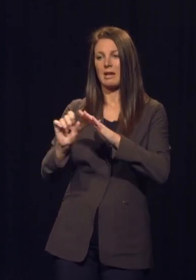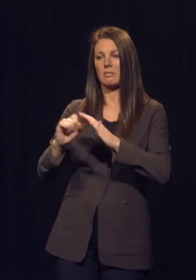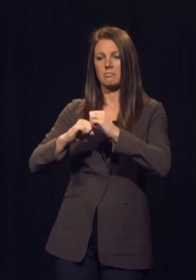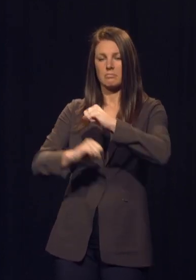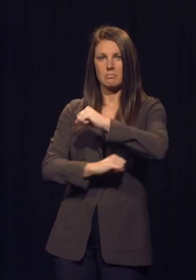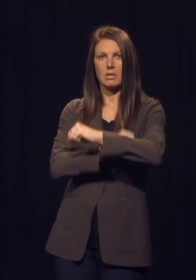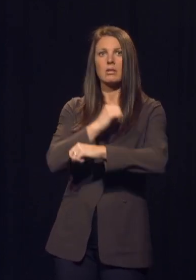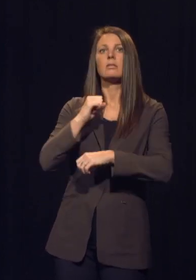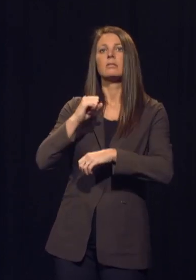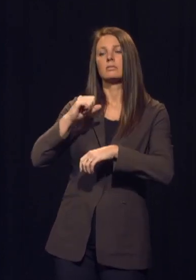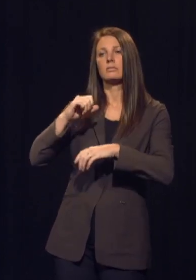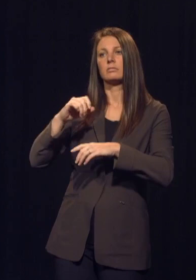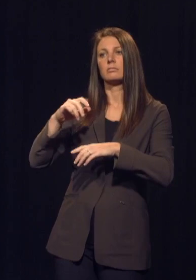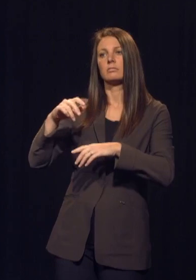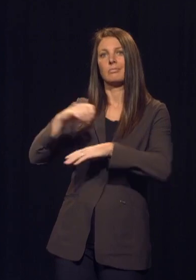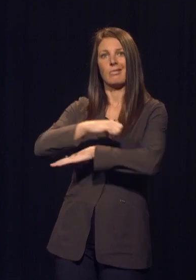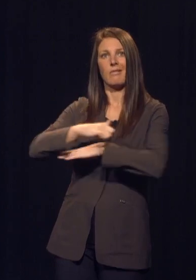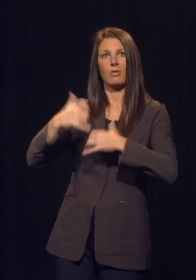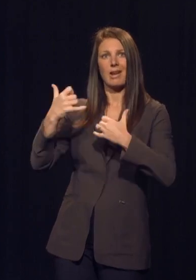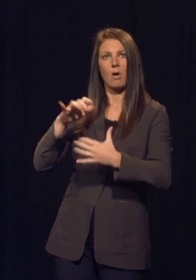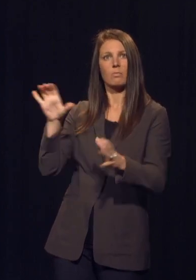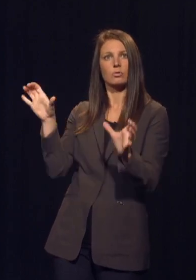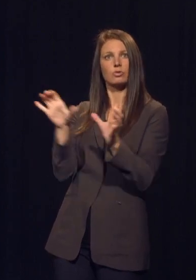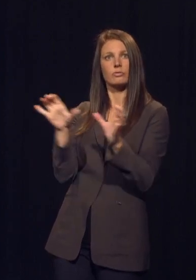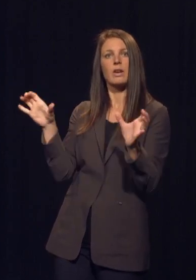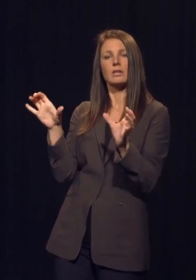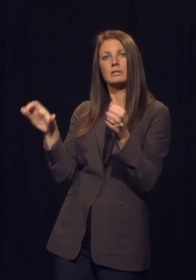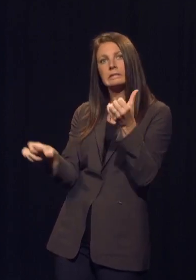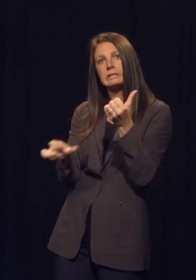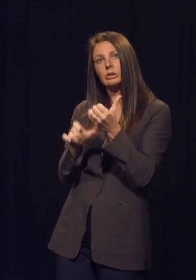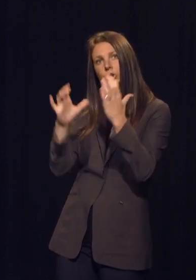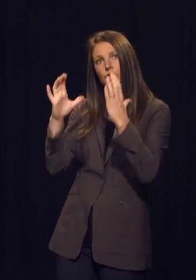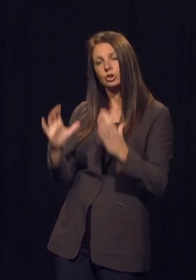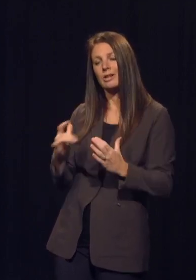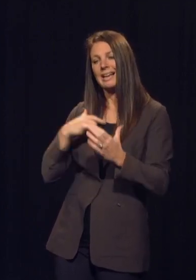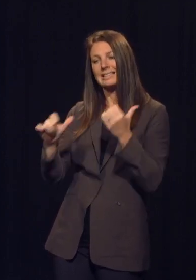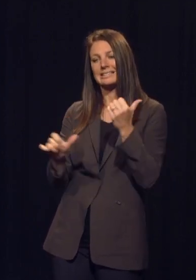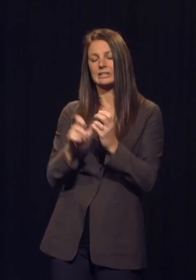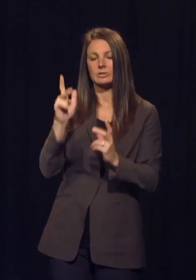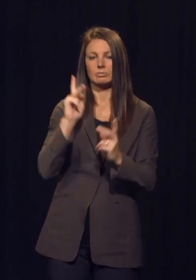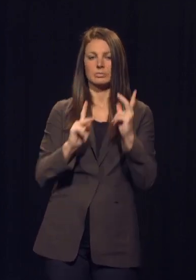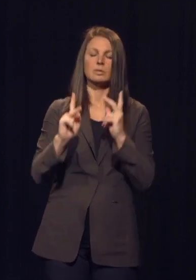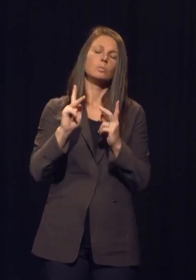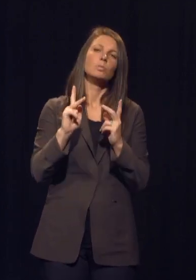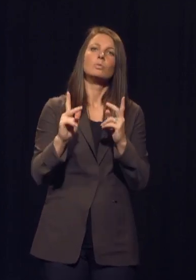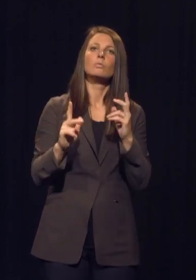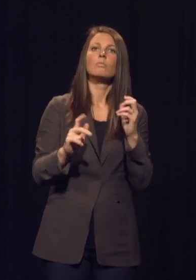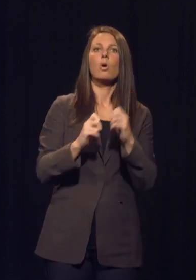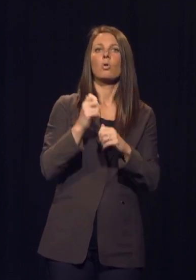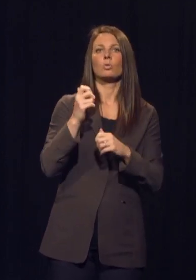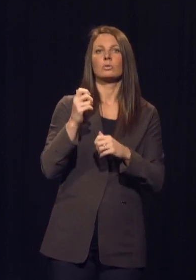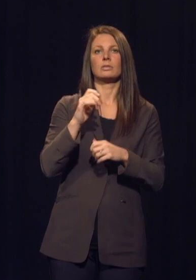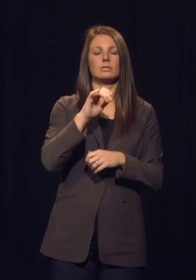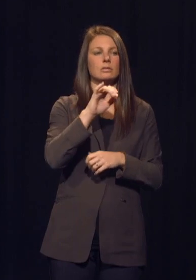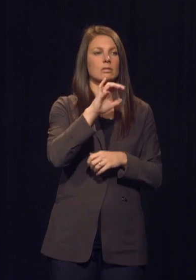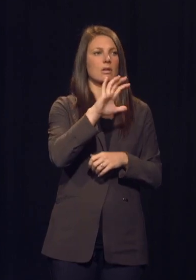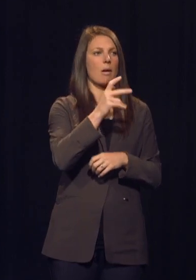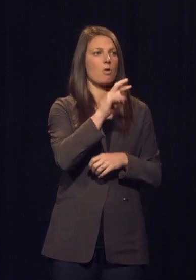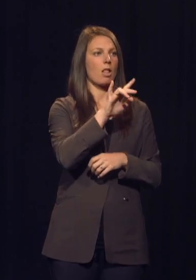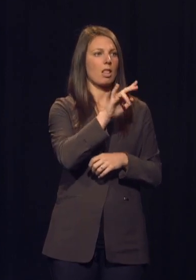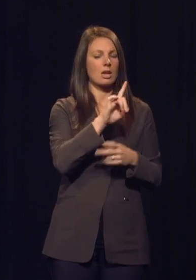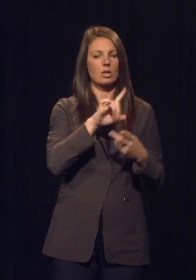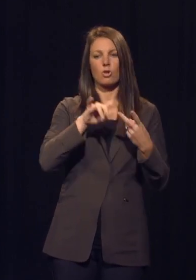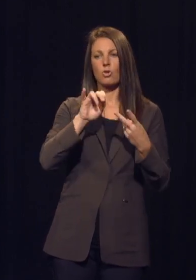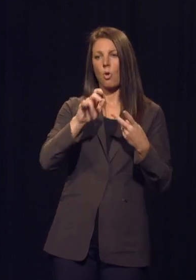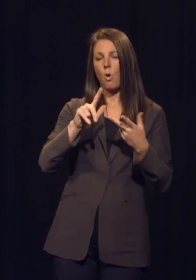which I am now a certified assister through Pennie. I assist consumers primarily in Cumberland, York, and Perry counties, but I have